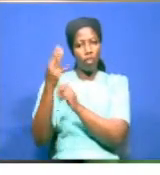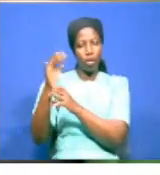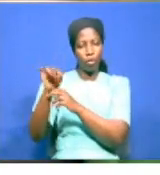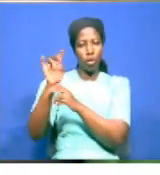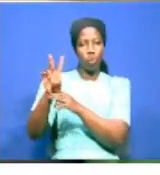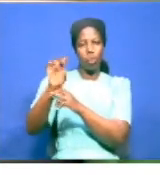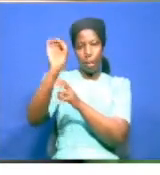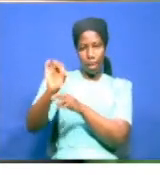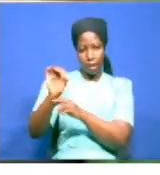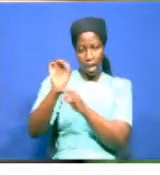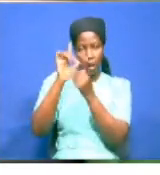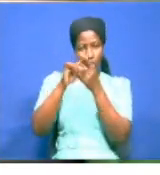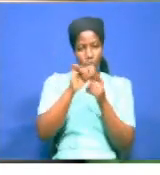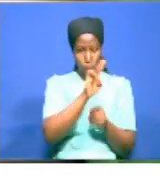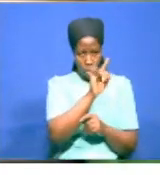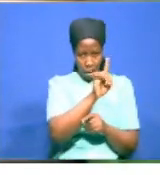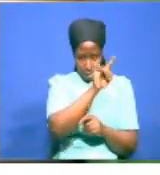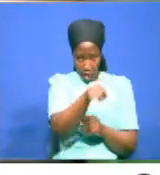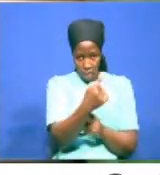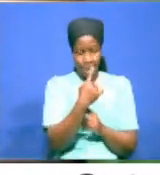14.2% to